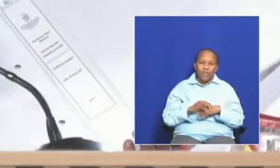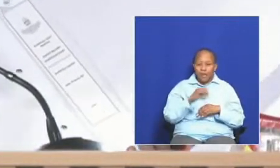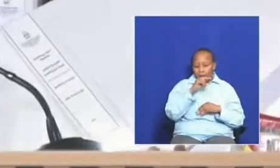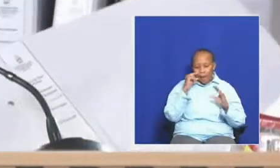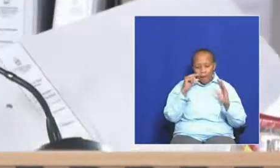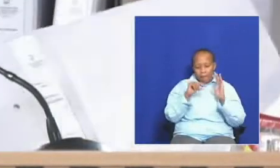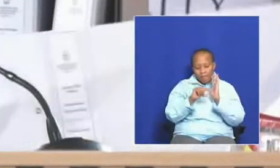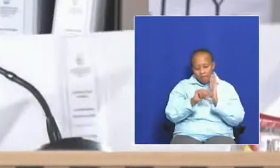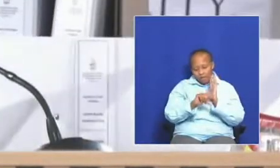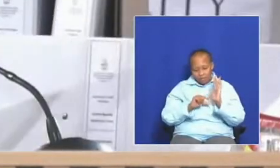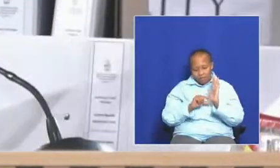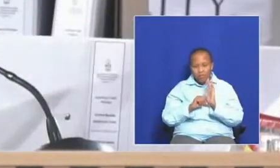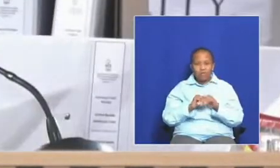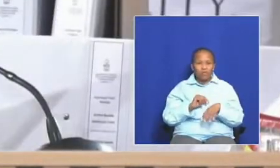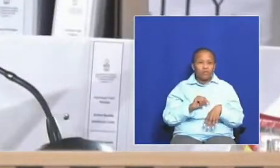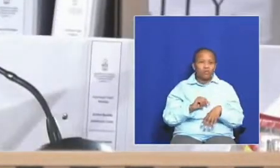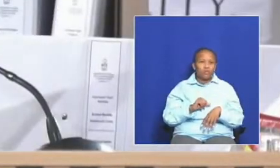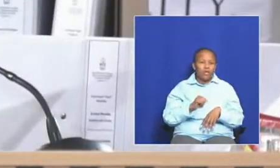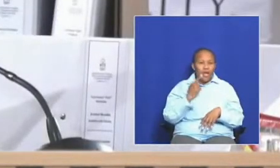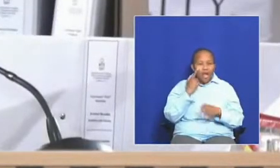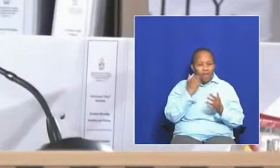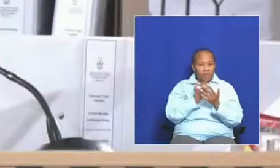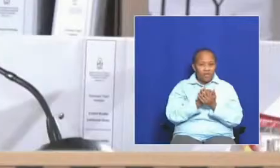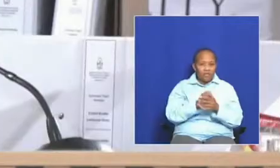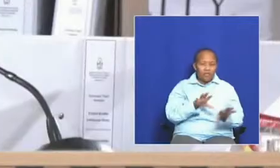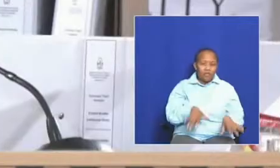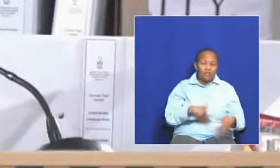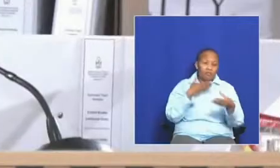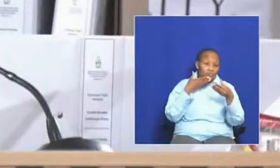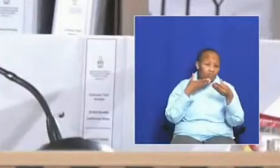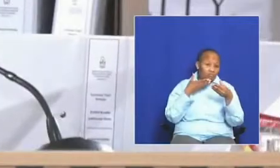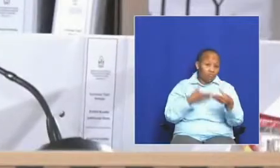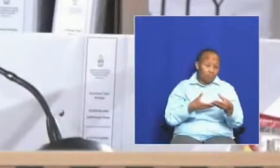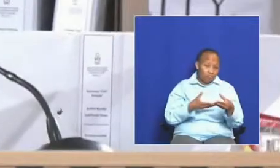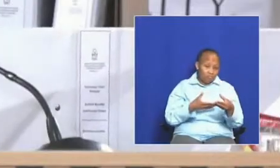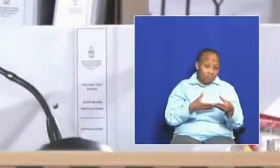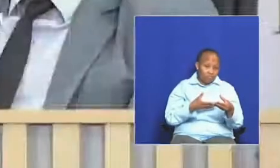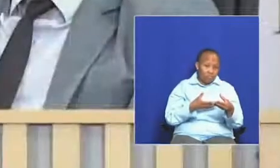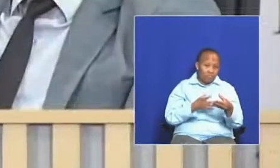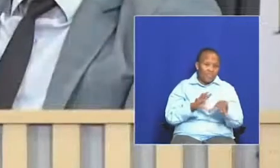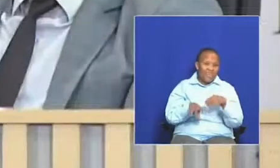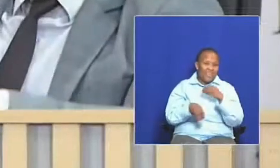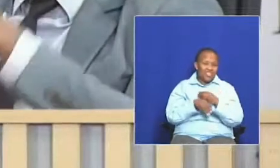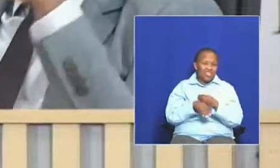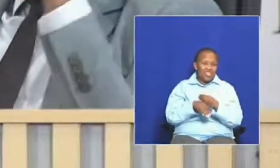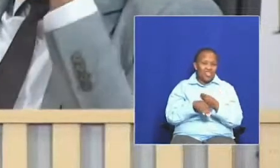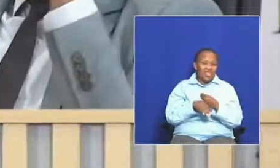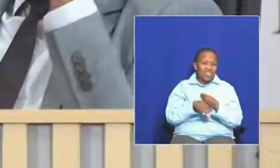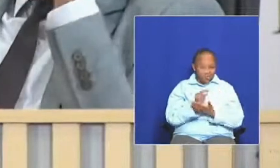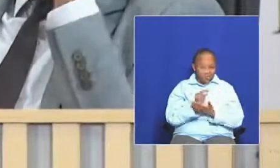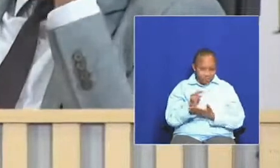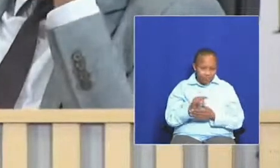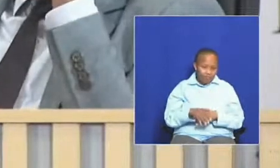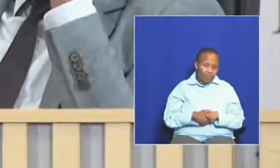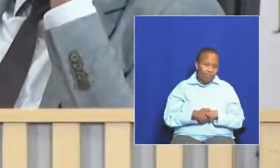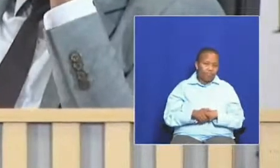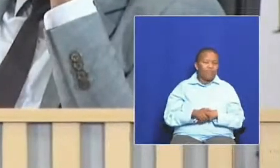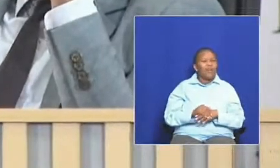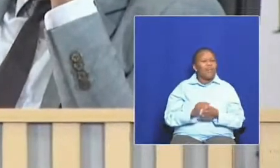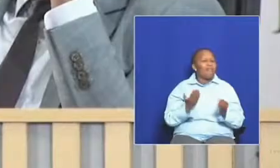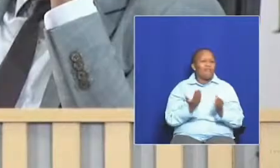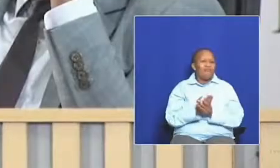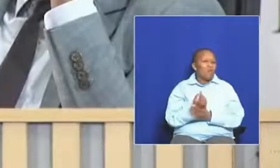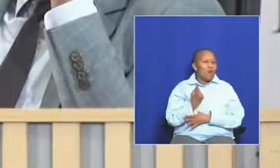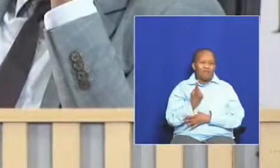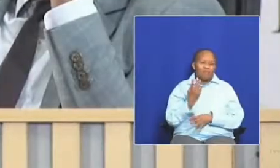exhibit bundle, additional chats. File 1, not B, just simple file 1.